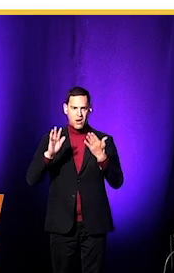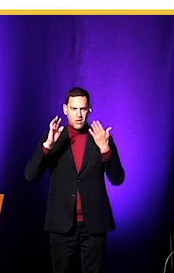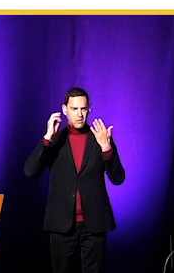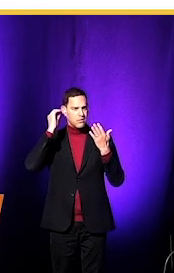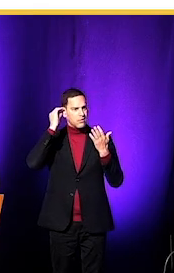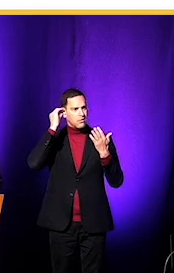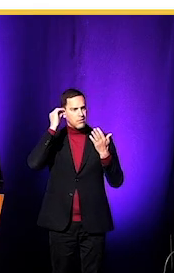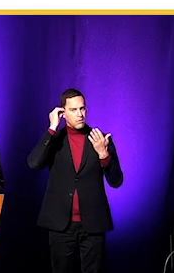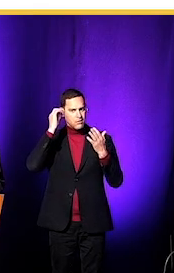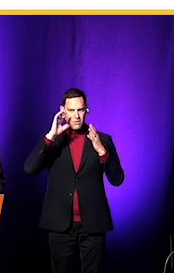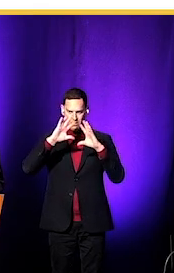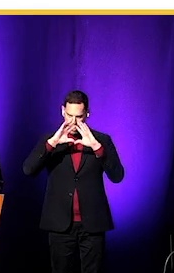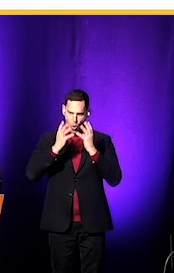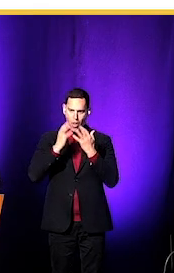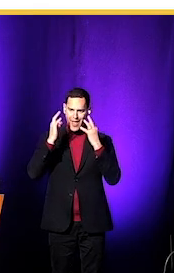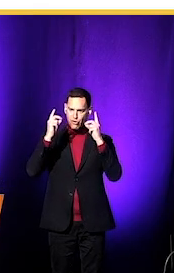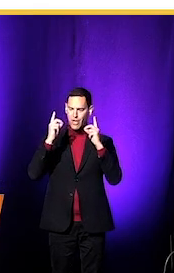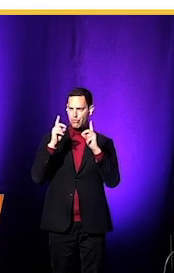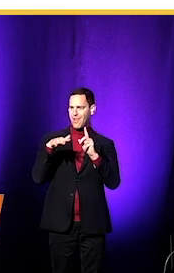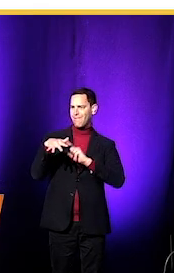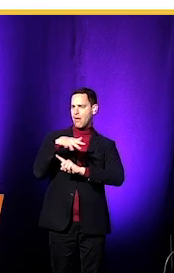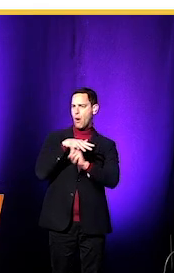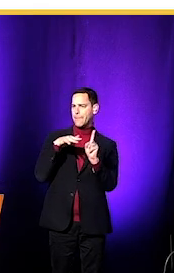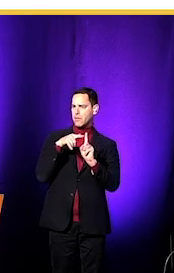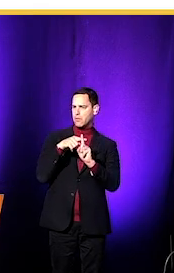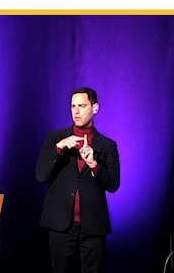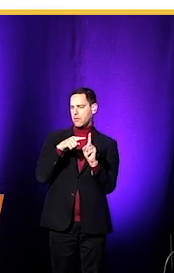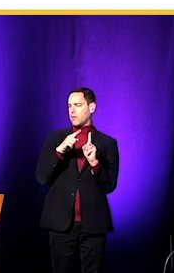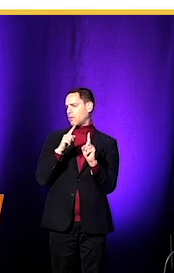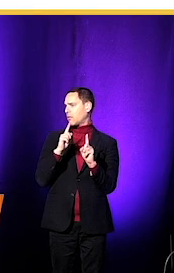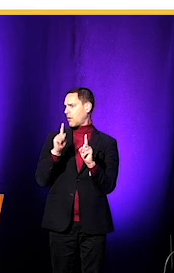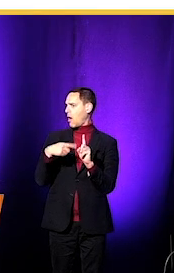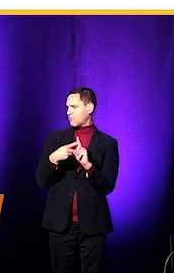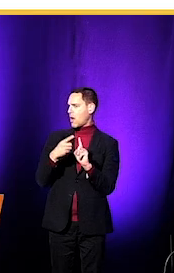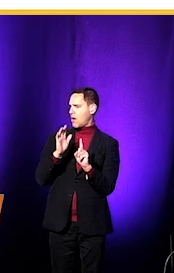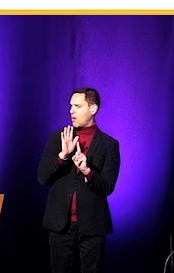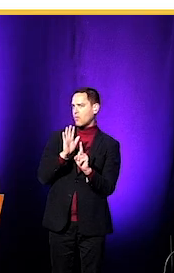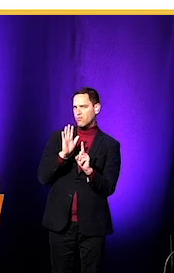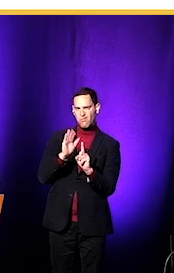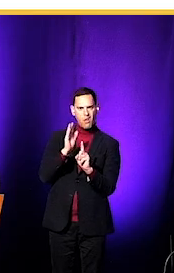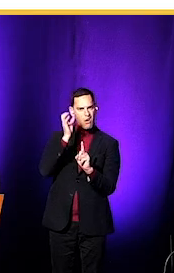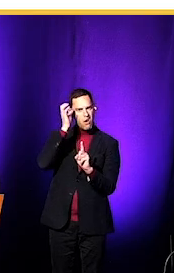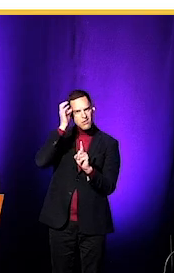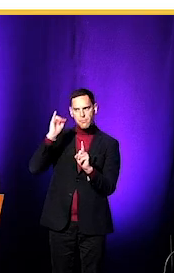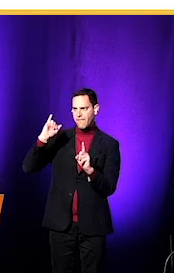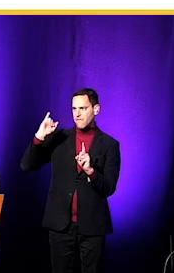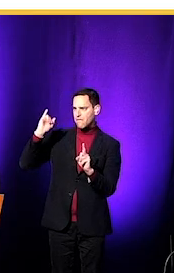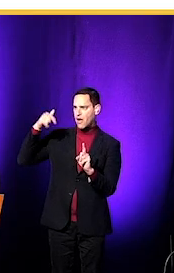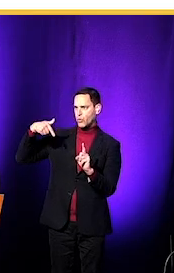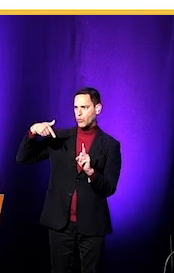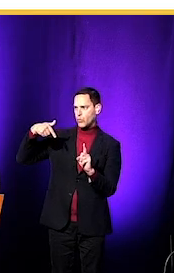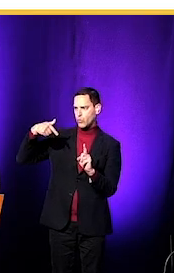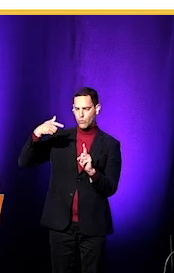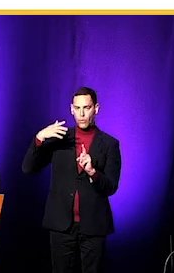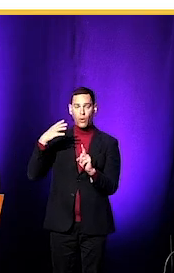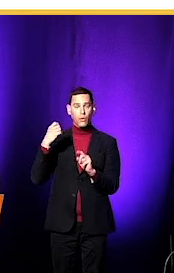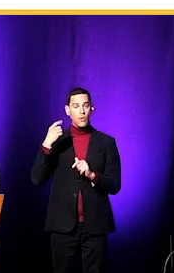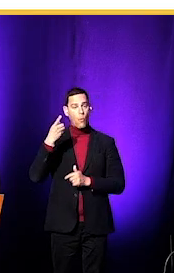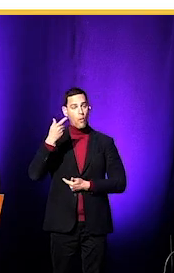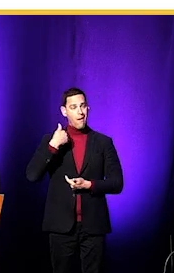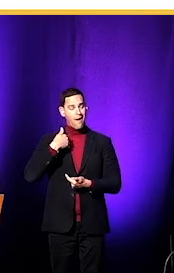environment, educational environment, around that notion about IQ. So they had a school for